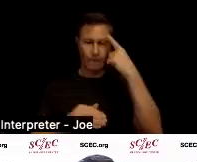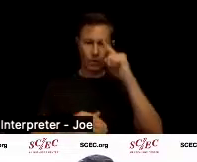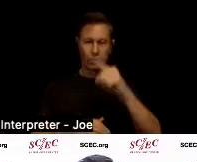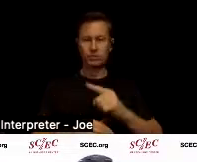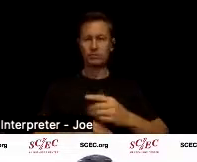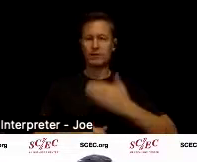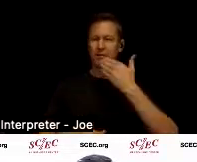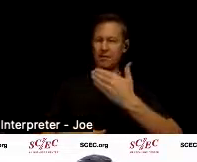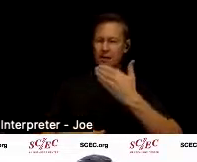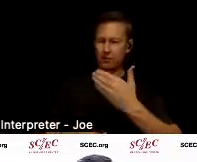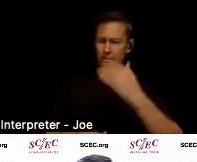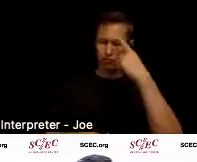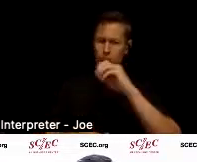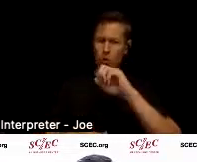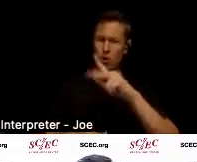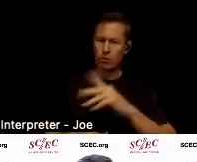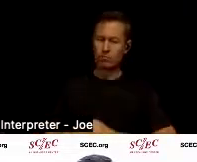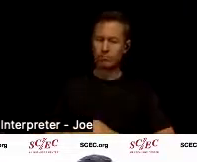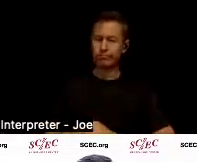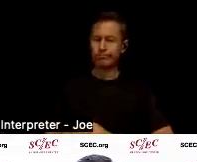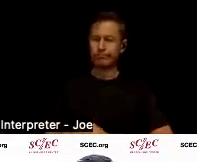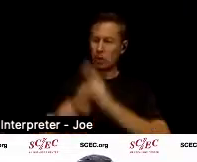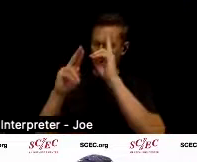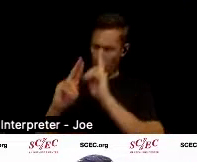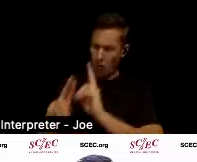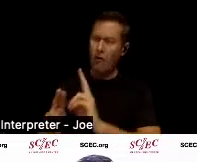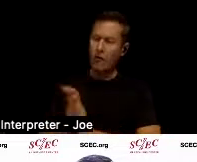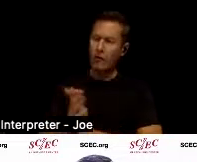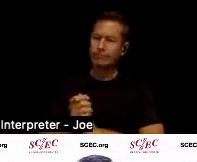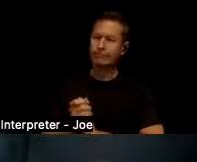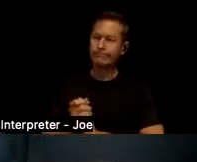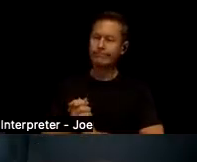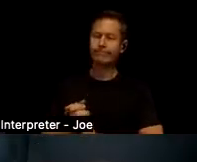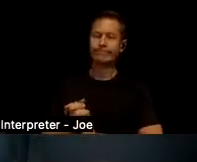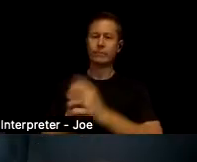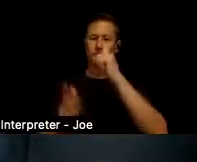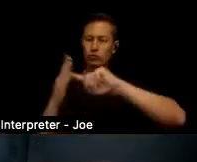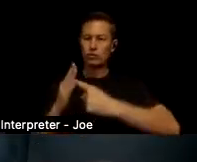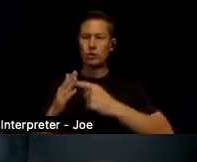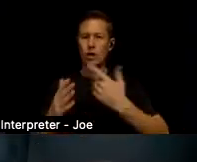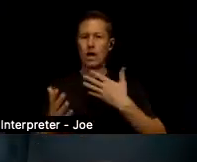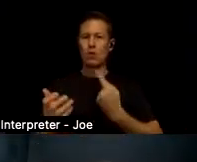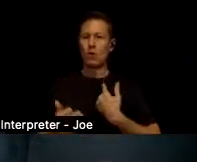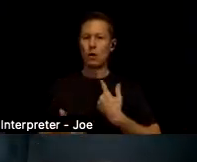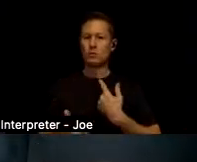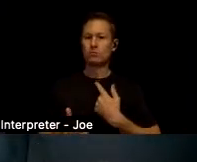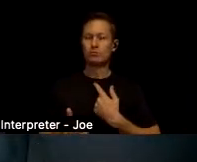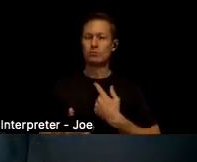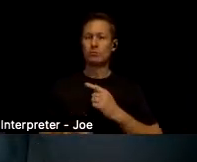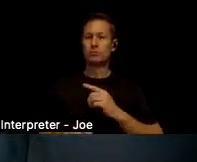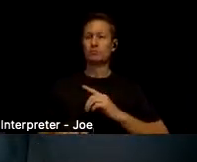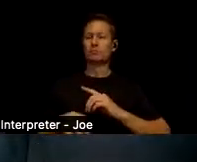Great, thank you so much, Mark. It's an honor to kick things off. I want to start with a shout out to Mark and to Gabby